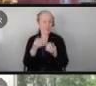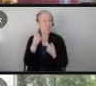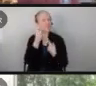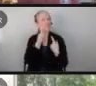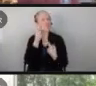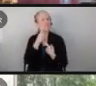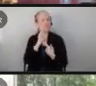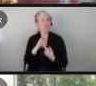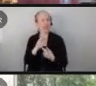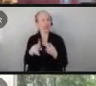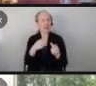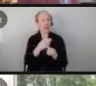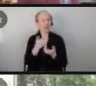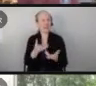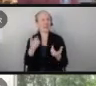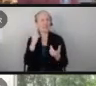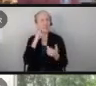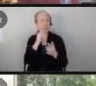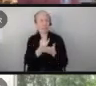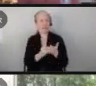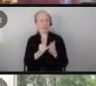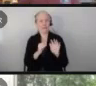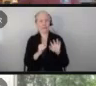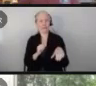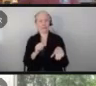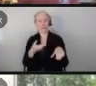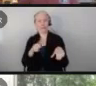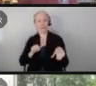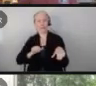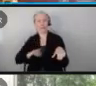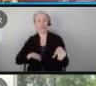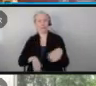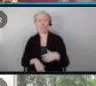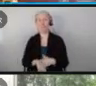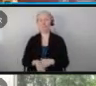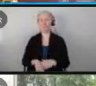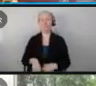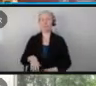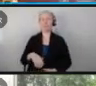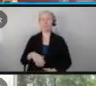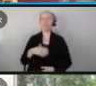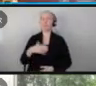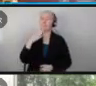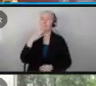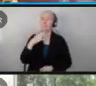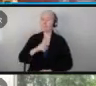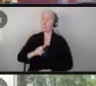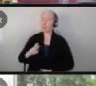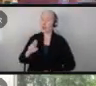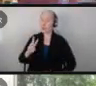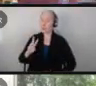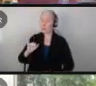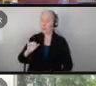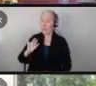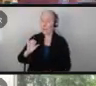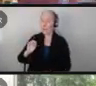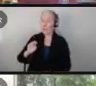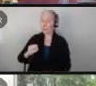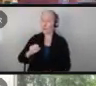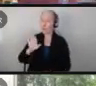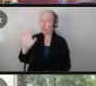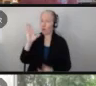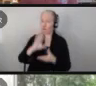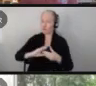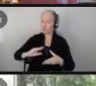the habitat. Thank you. Dr. Williams, in your talk, you highlighted the